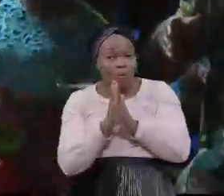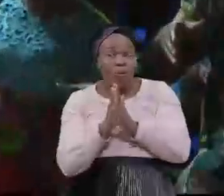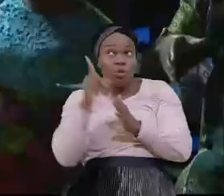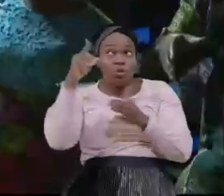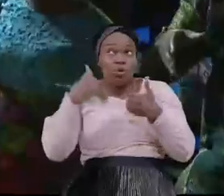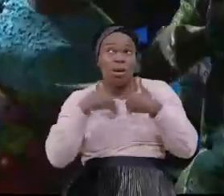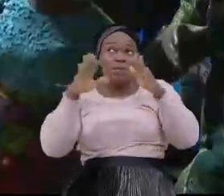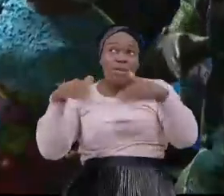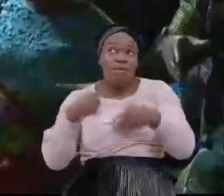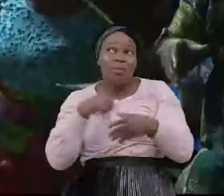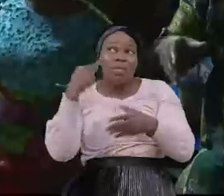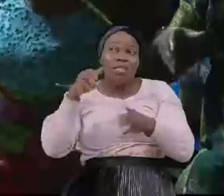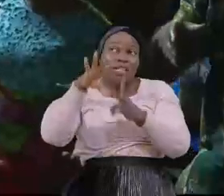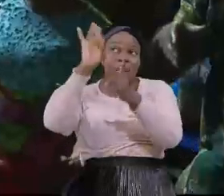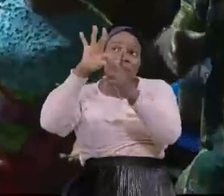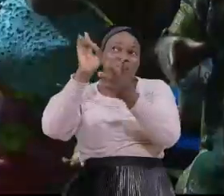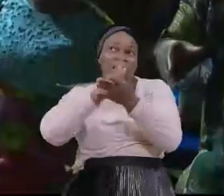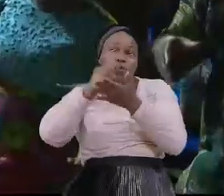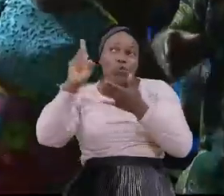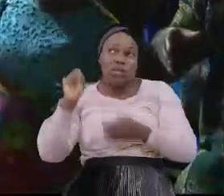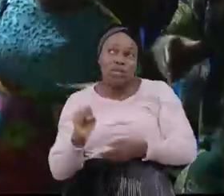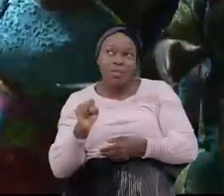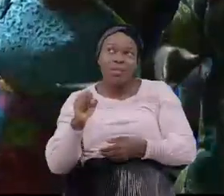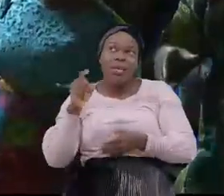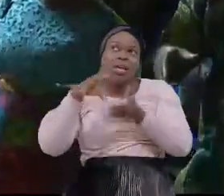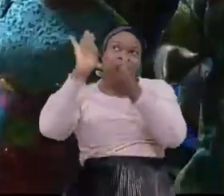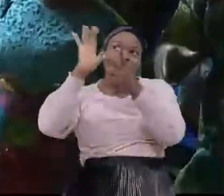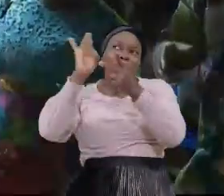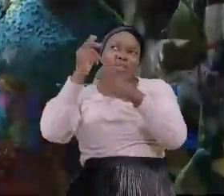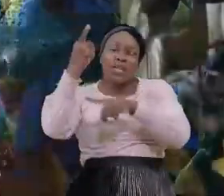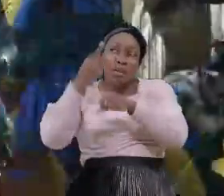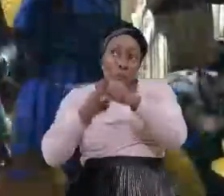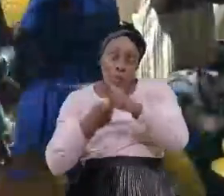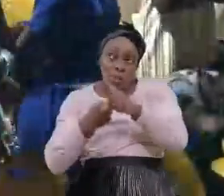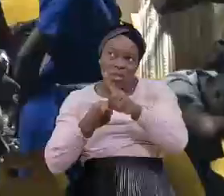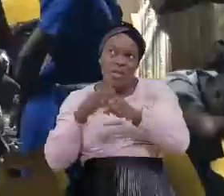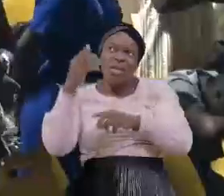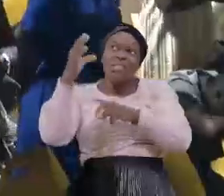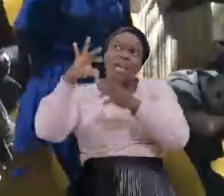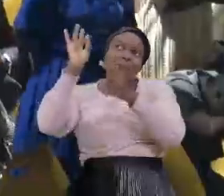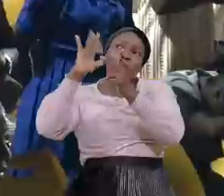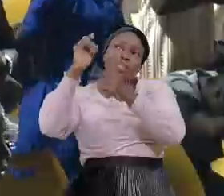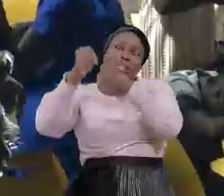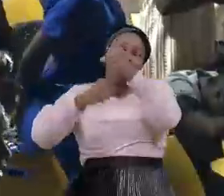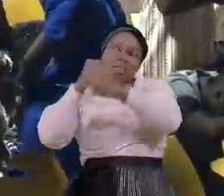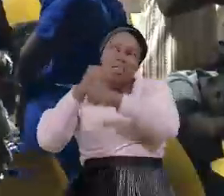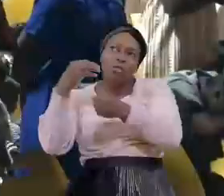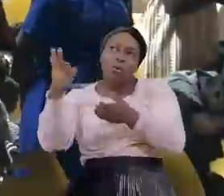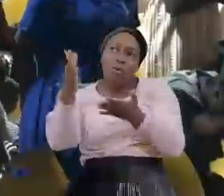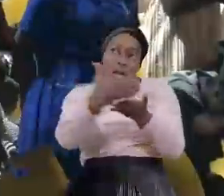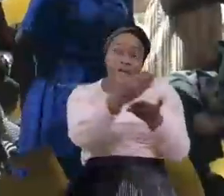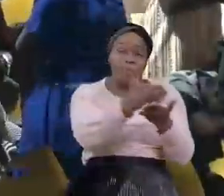weeks, the appointed months, the appointed years of the harvest, and I